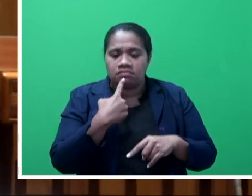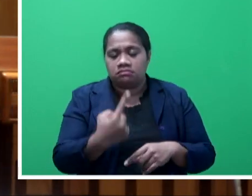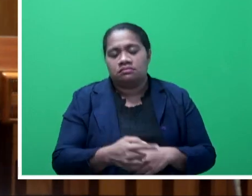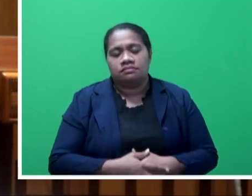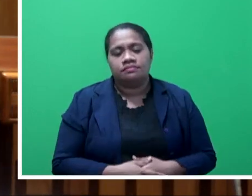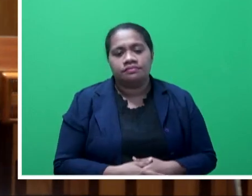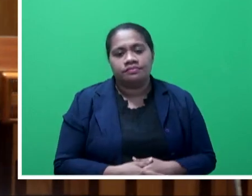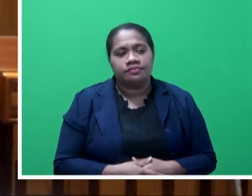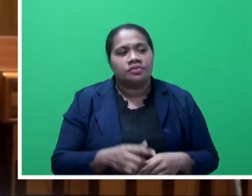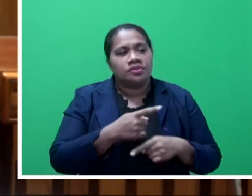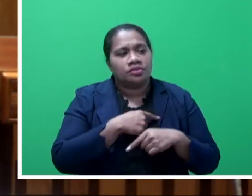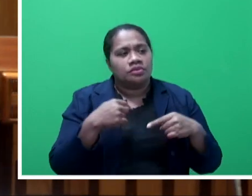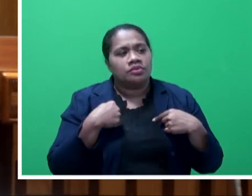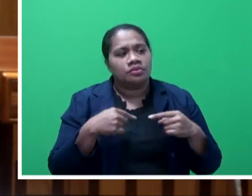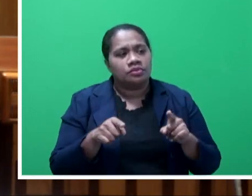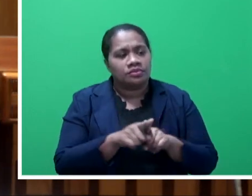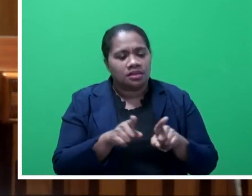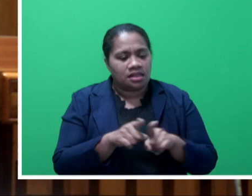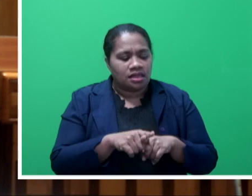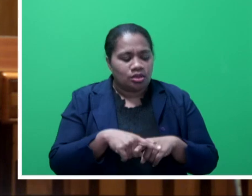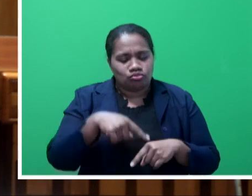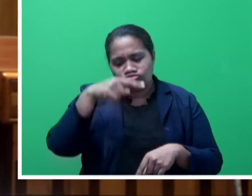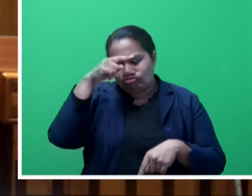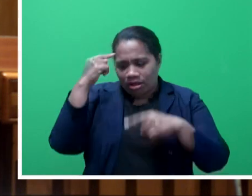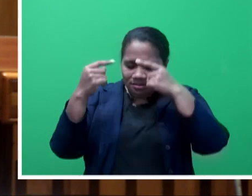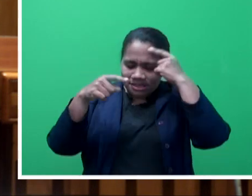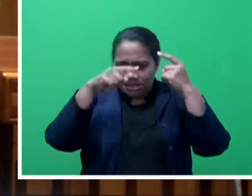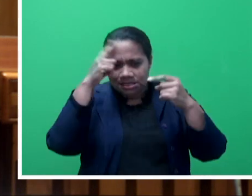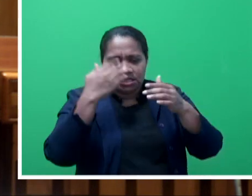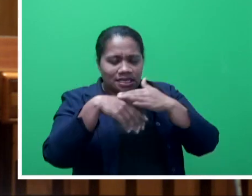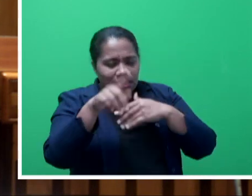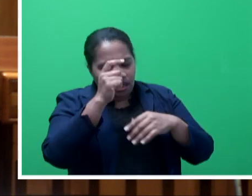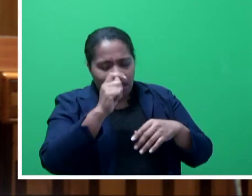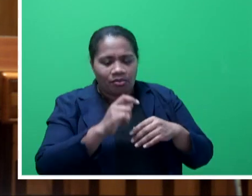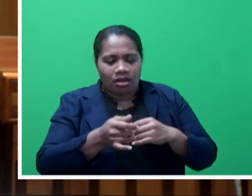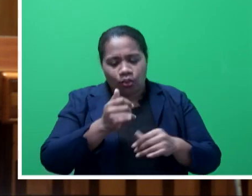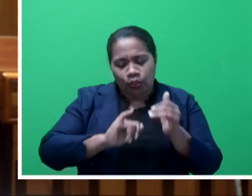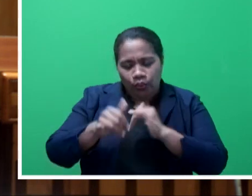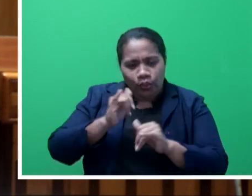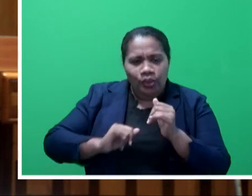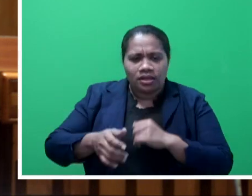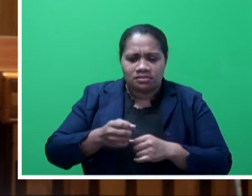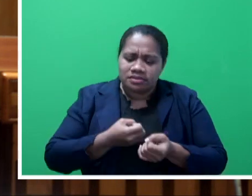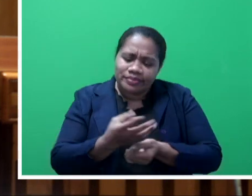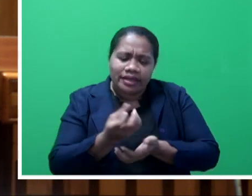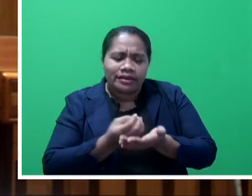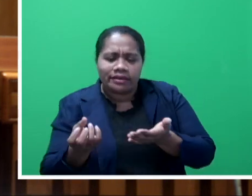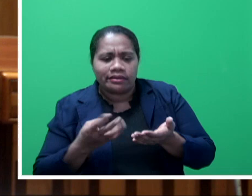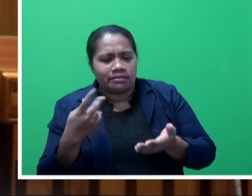we are like drunks in a nightclub, spending money for the past number of years. Mr. Speaker,